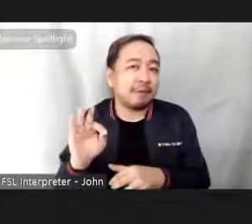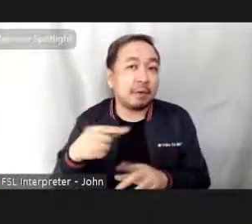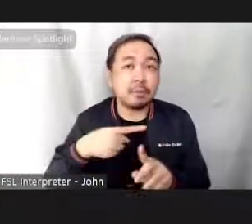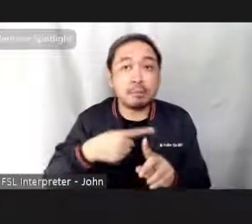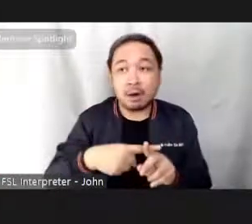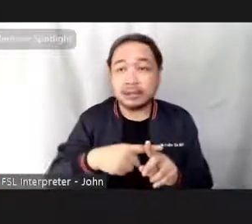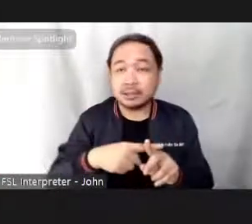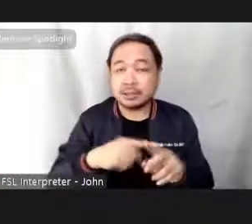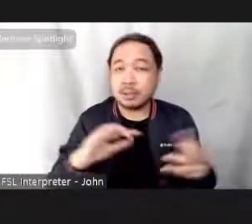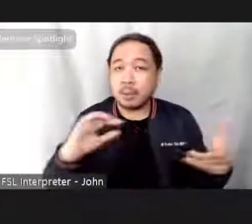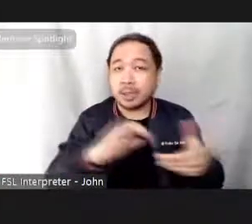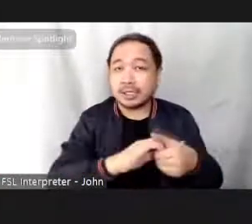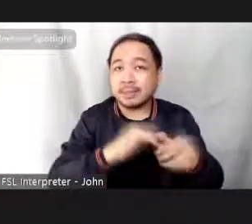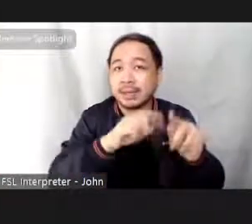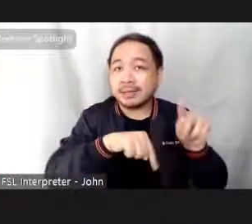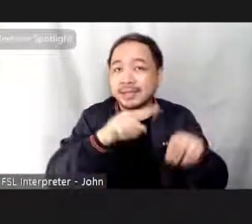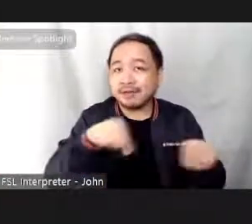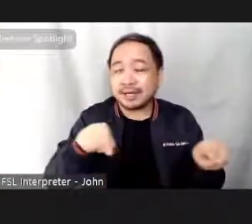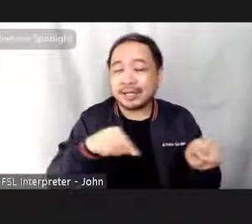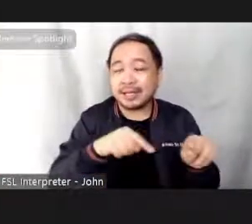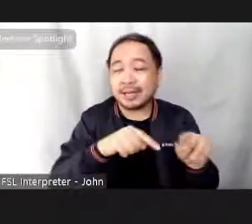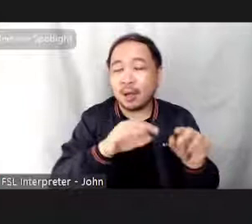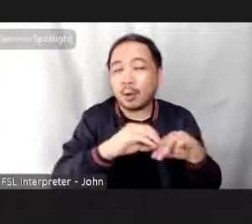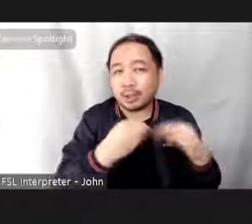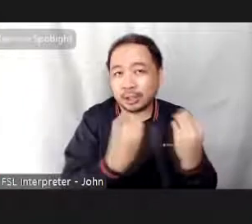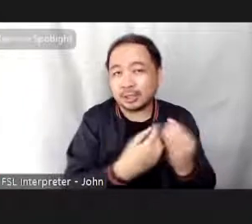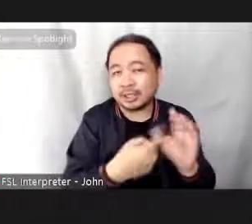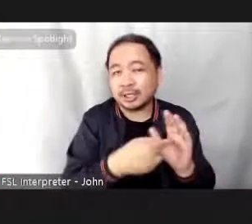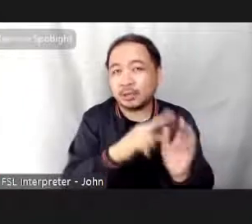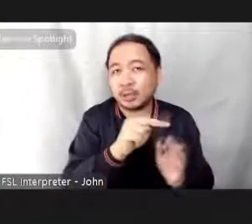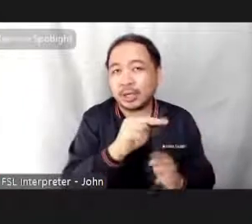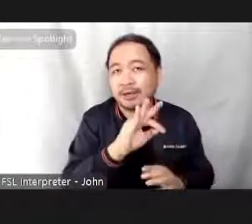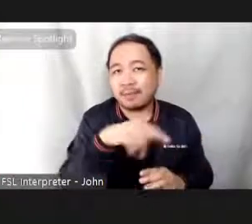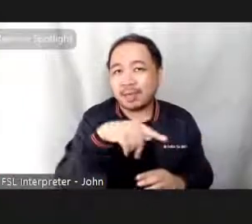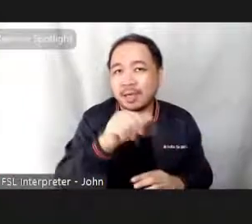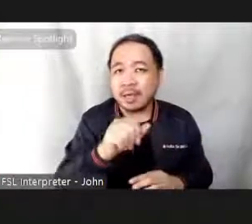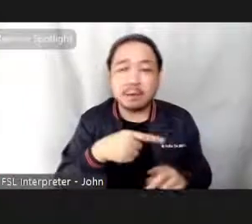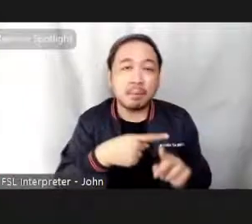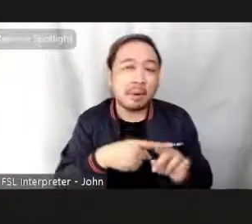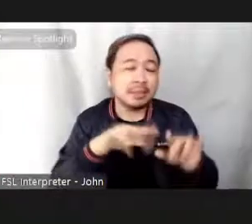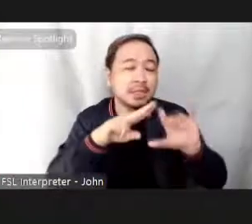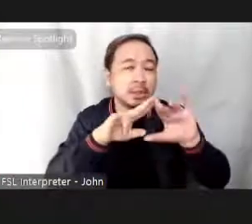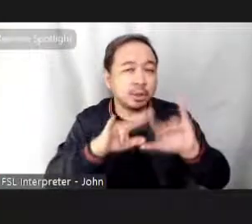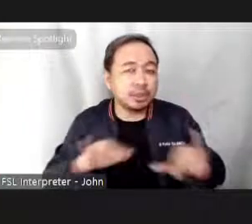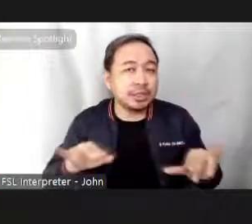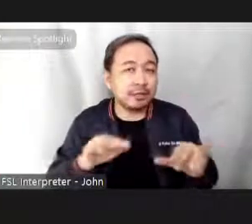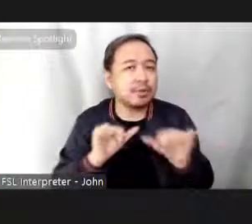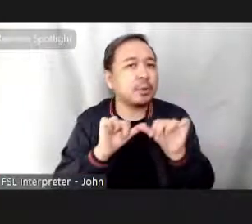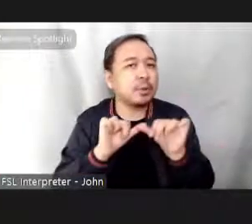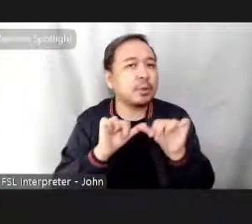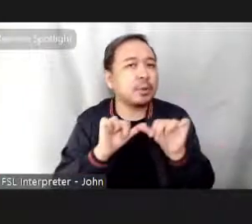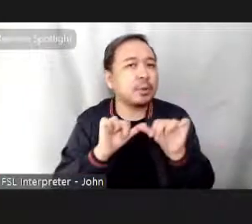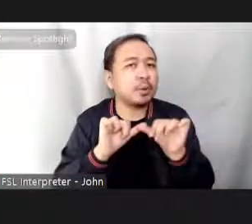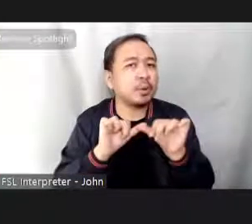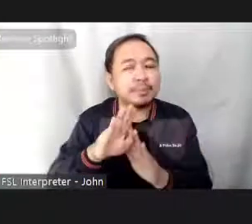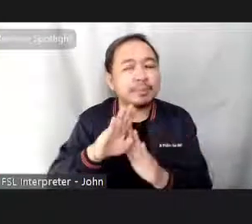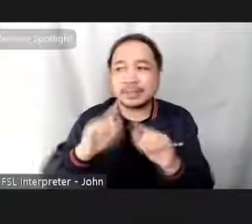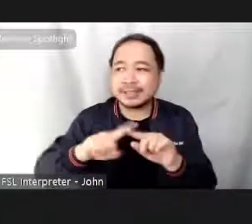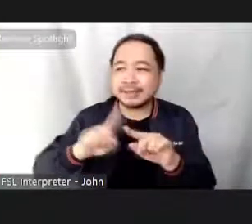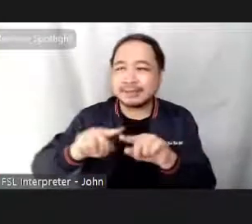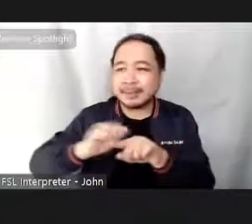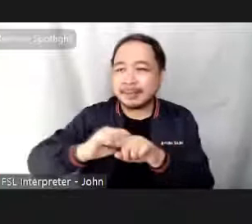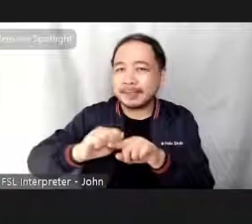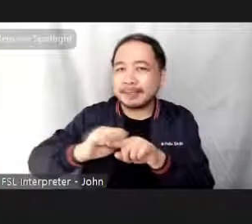different organizations like UNFPA and UNICEF, have developed and continue to develop training programs